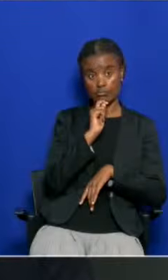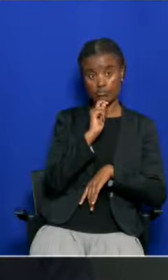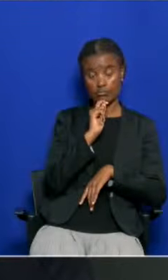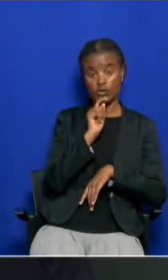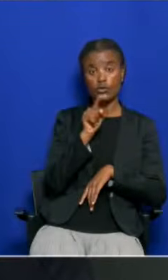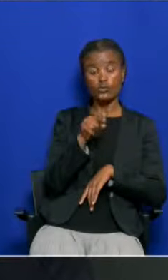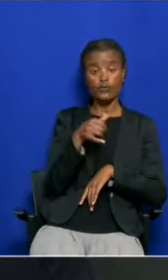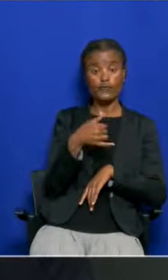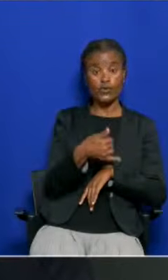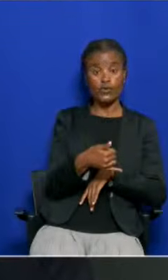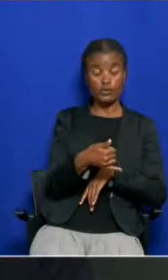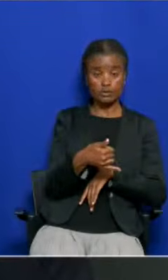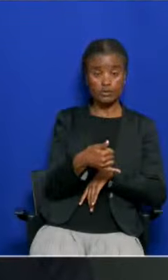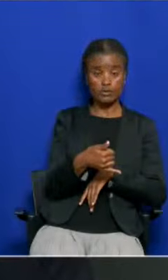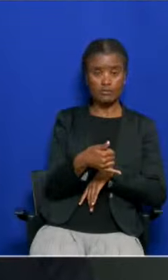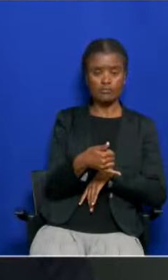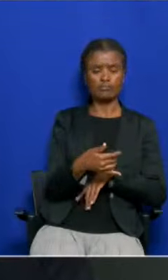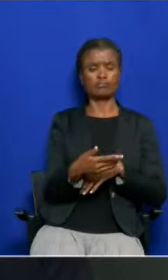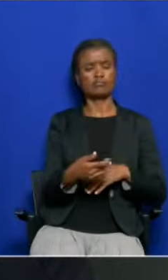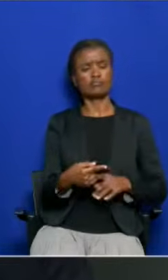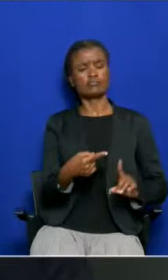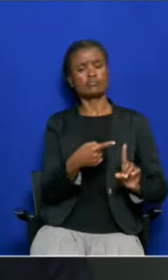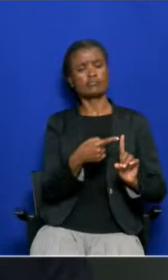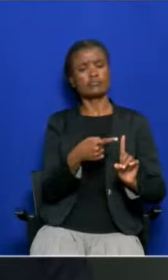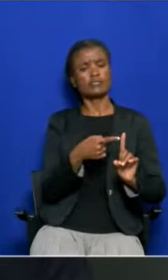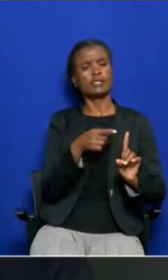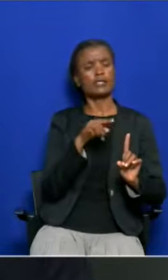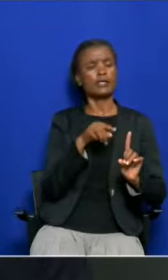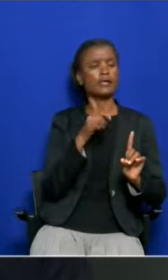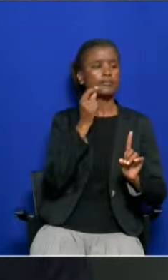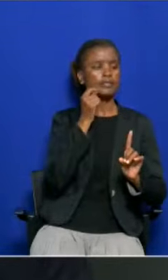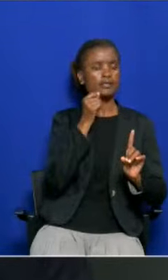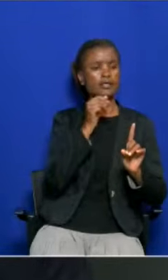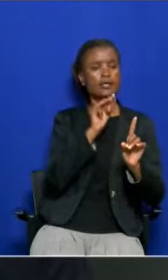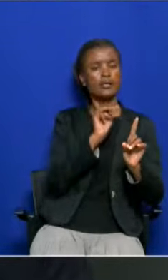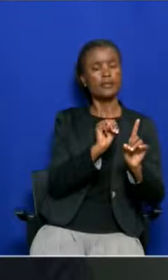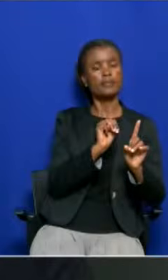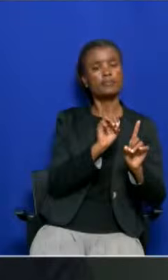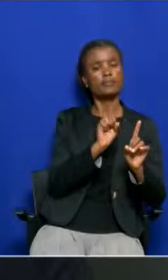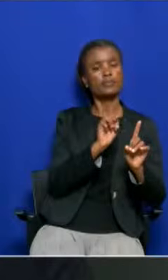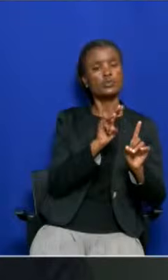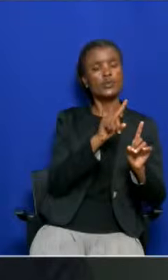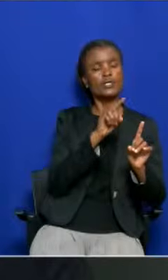Why did you call Mr. Mkhwanazi at 11:54 in the morning?